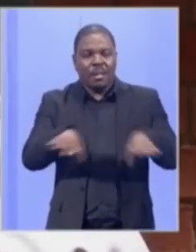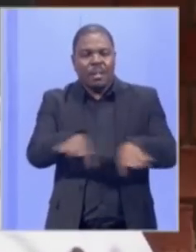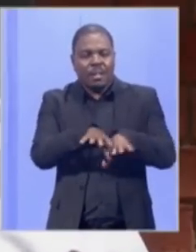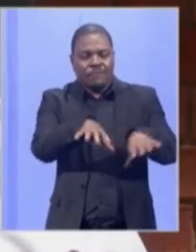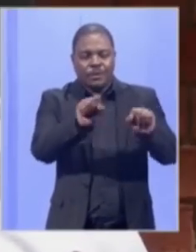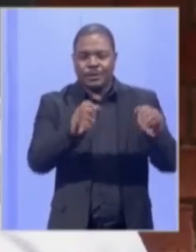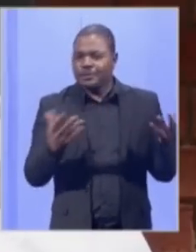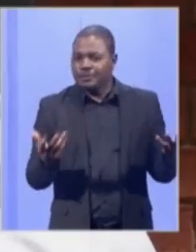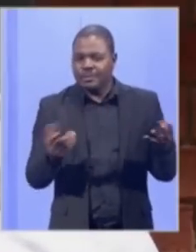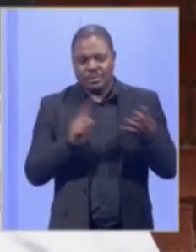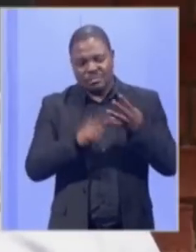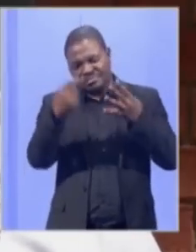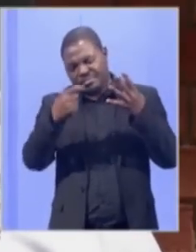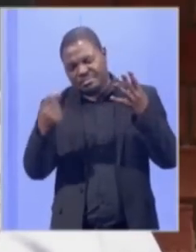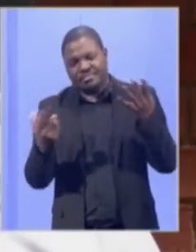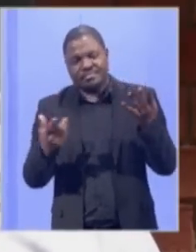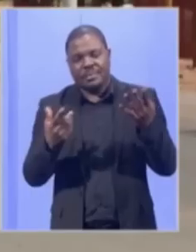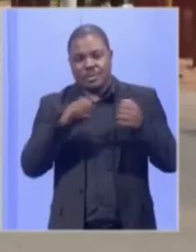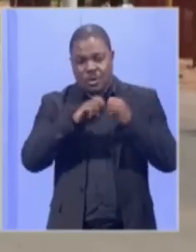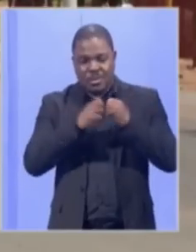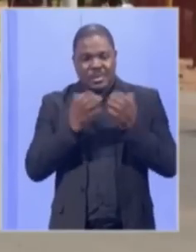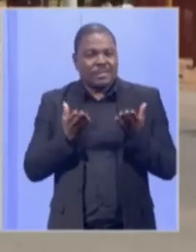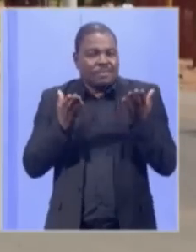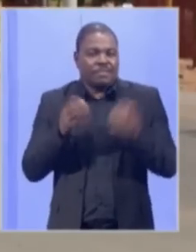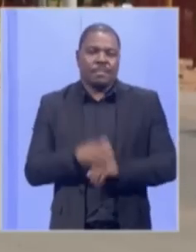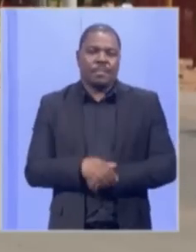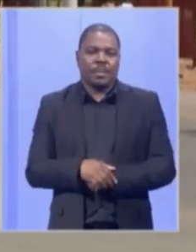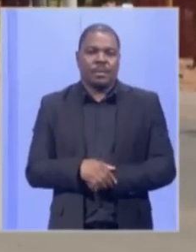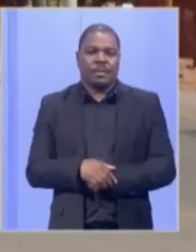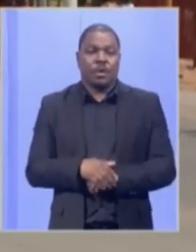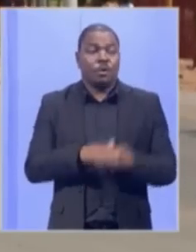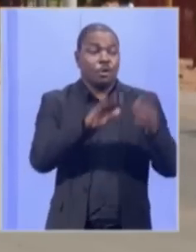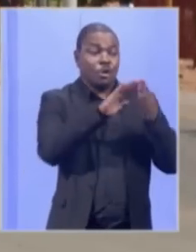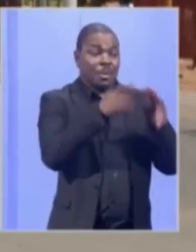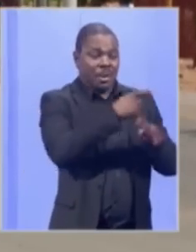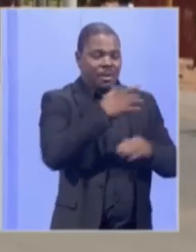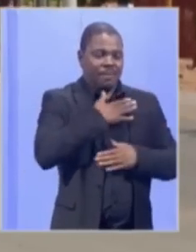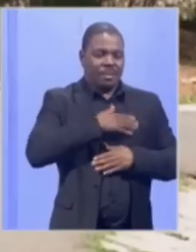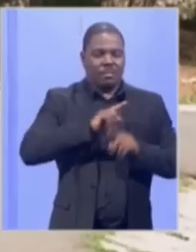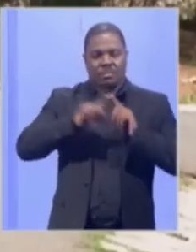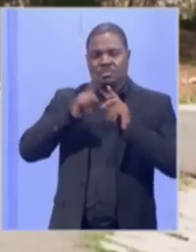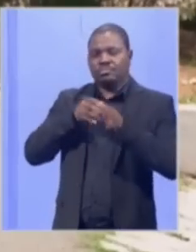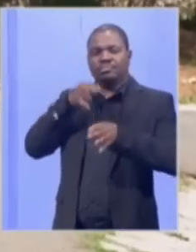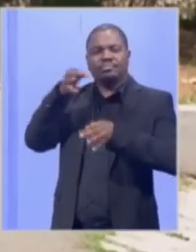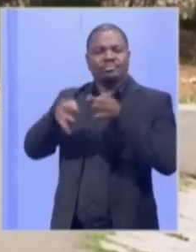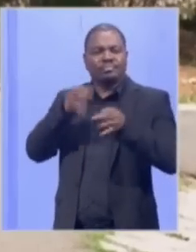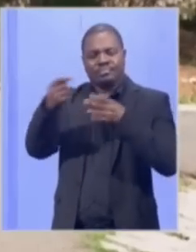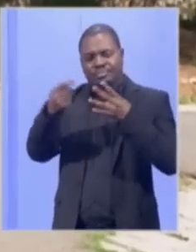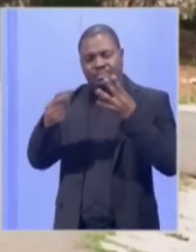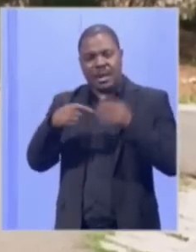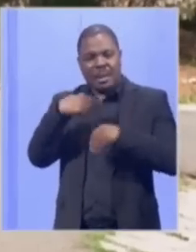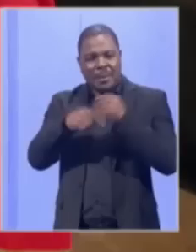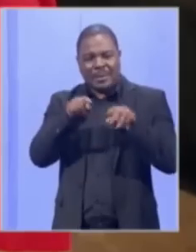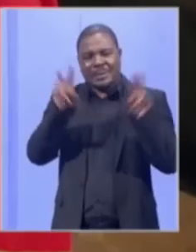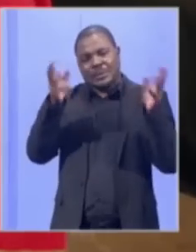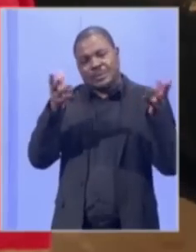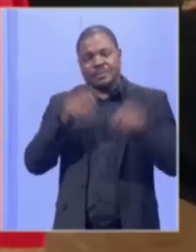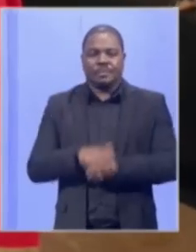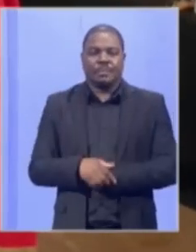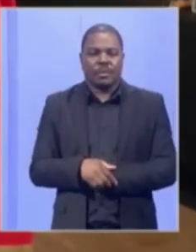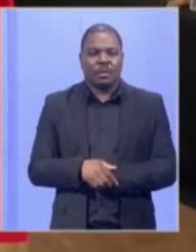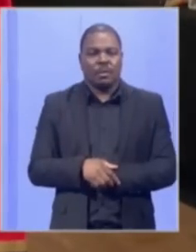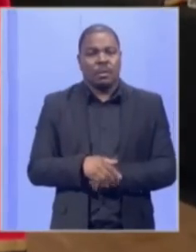and other related service delivery problems. Ho sa le jwalo, baahi ba hlahisitse maikutlo a fapaneng ka maemo a ha jwale a ditaba.